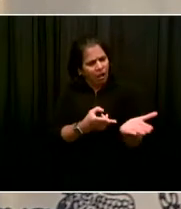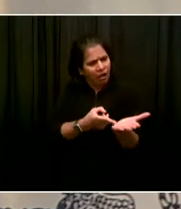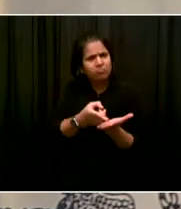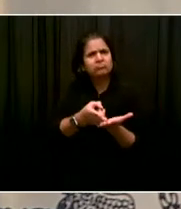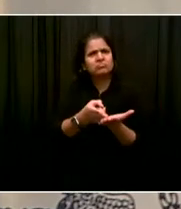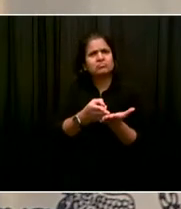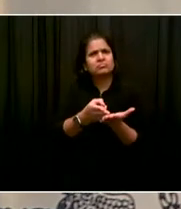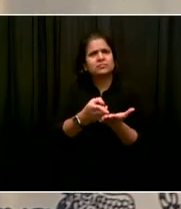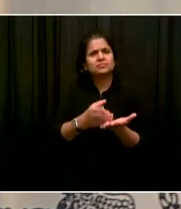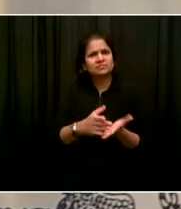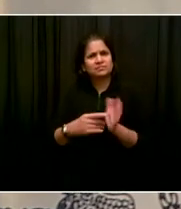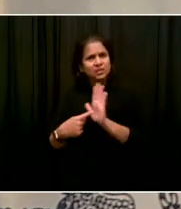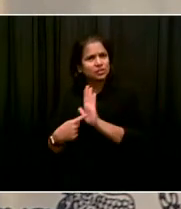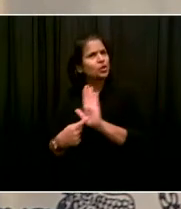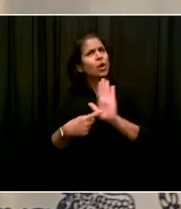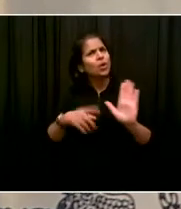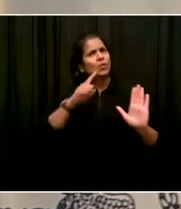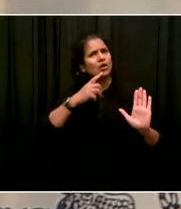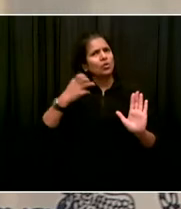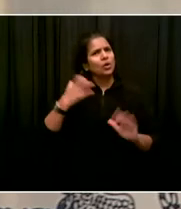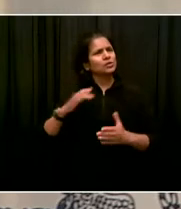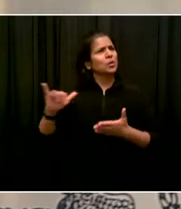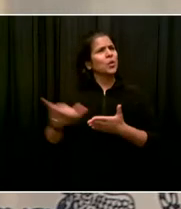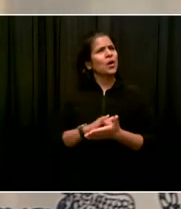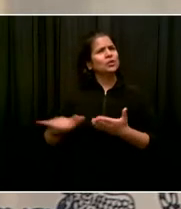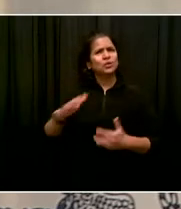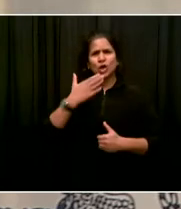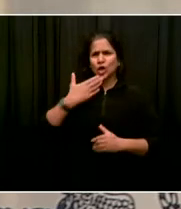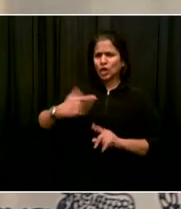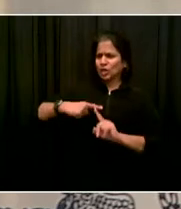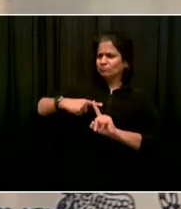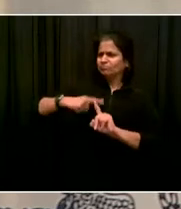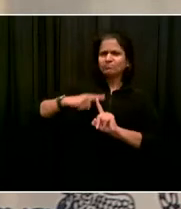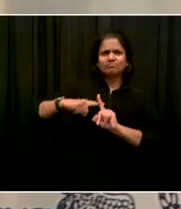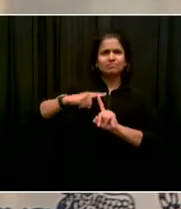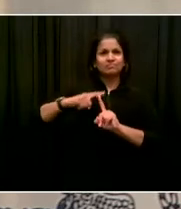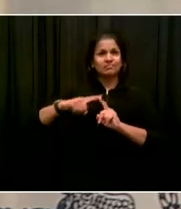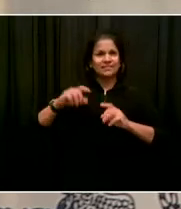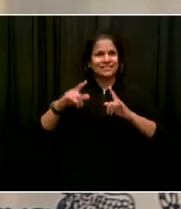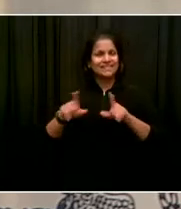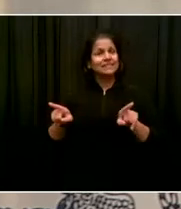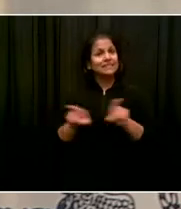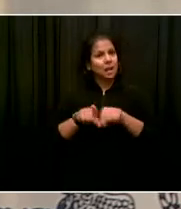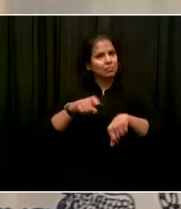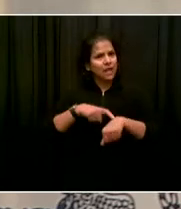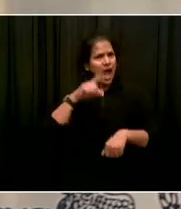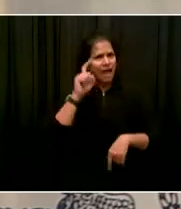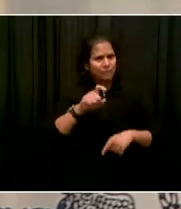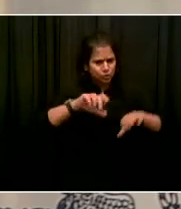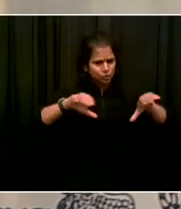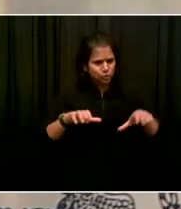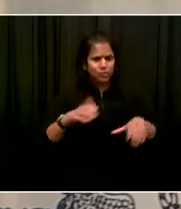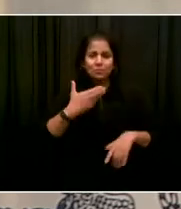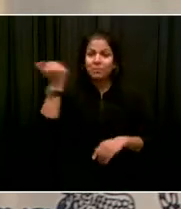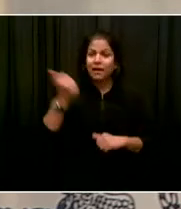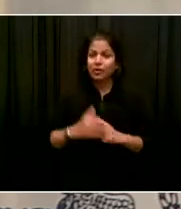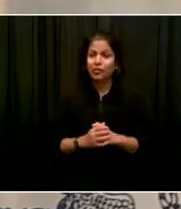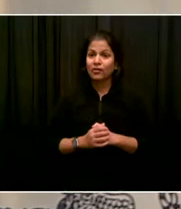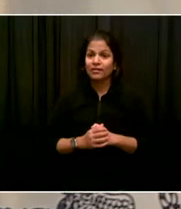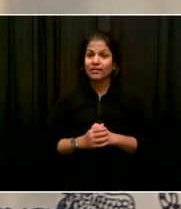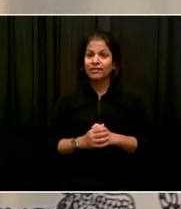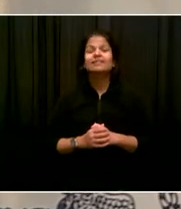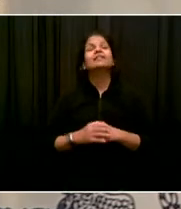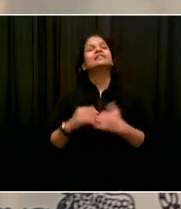good we are in our souls. No one's done it better than Spike Lee. So it is my profound honor on behalf of all New